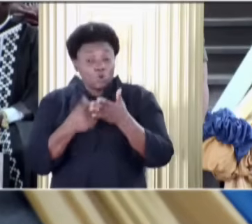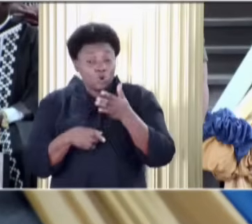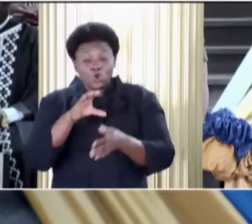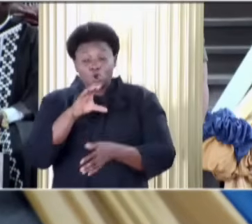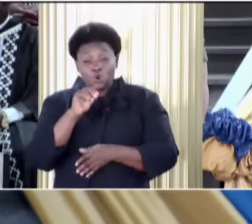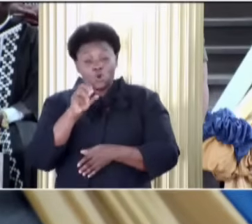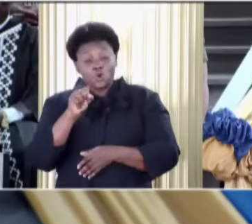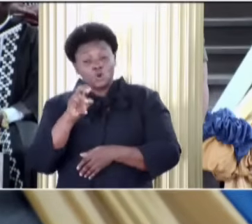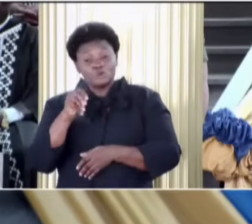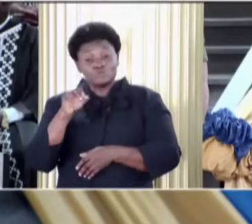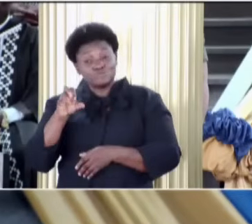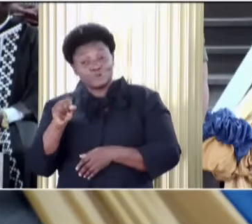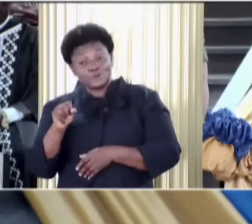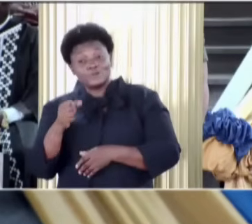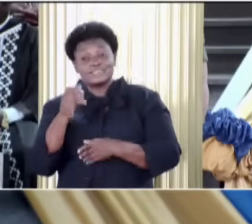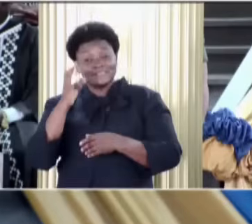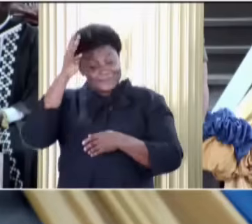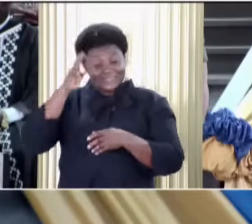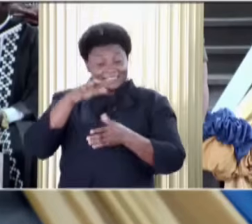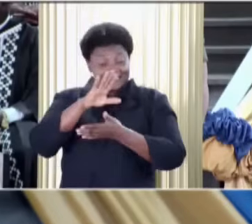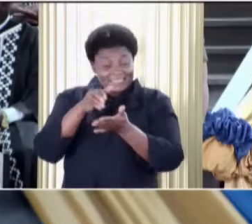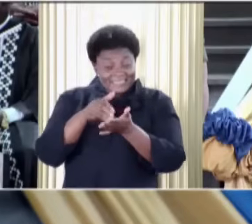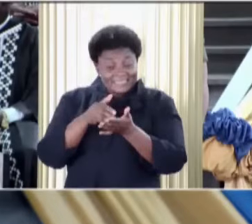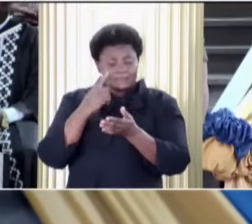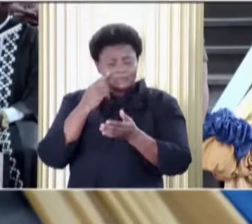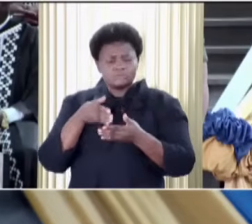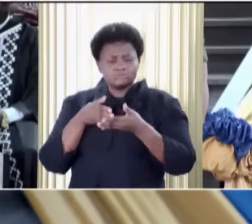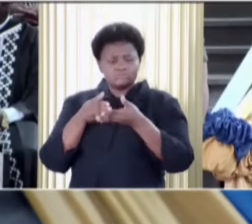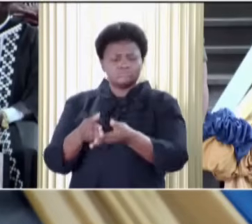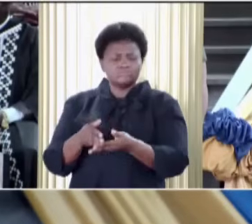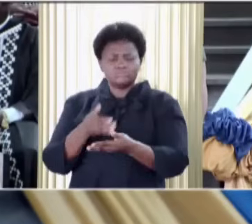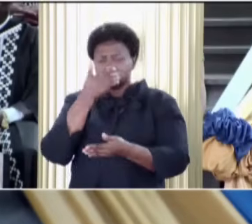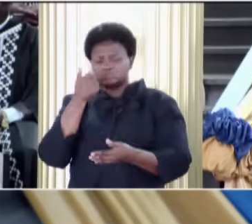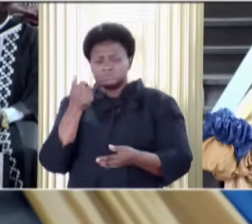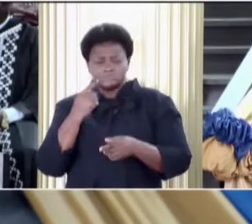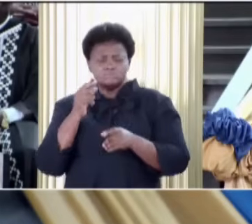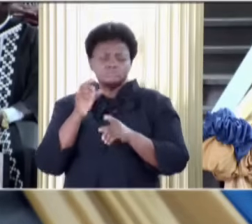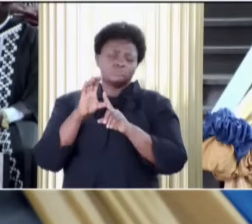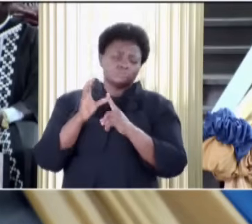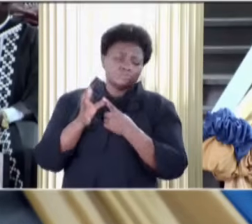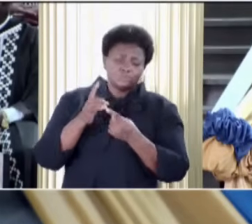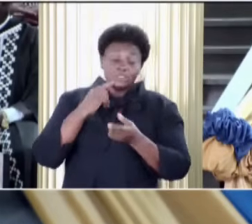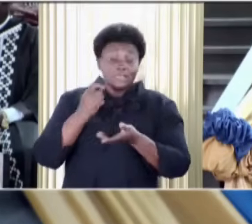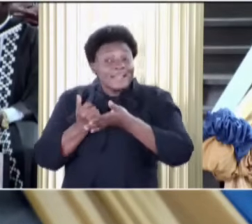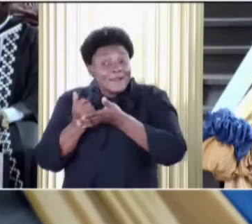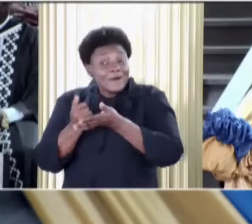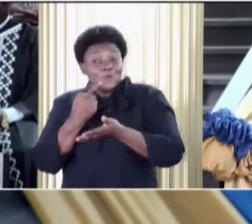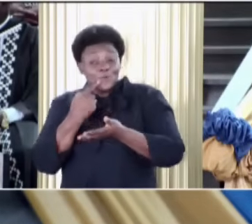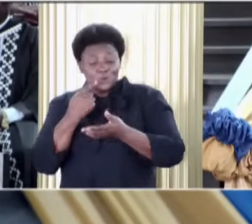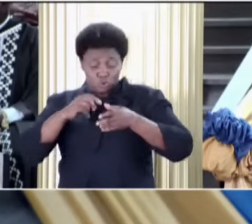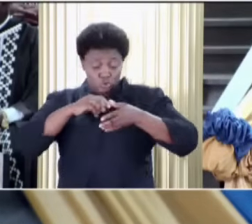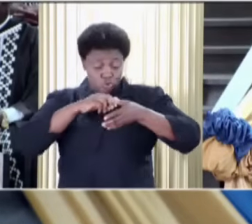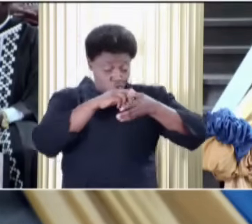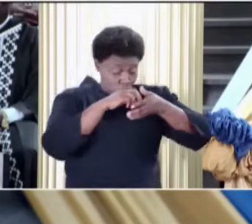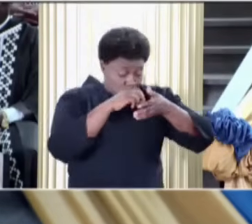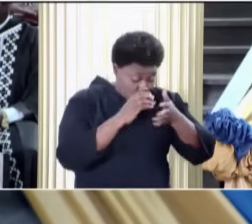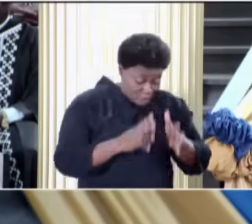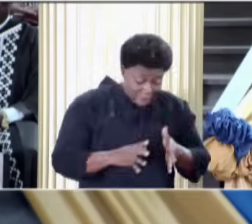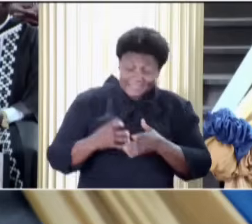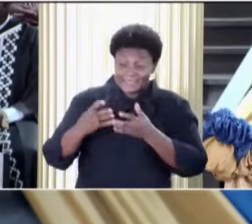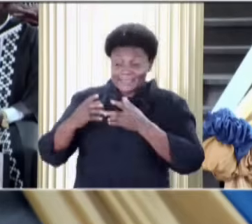Center, has been commissioned to provide a makerspace that enables students and researchers to